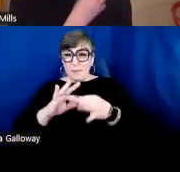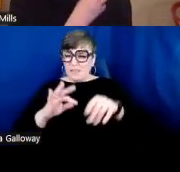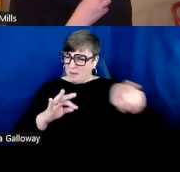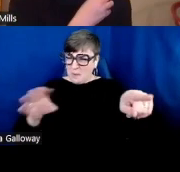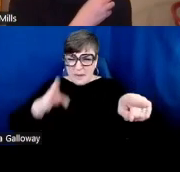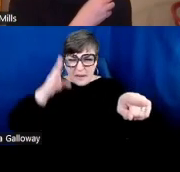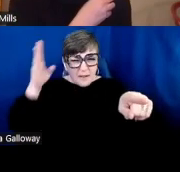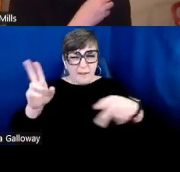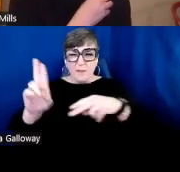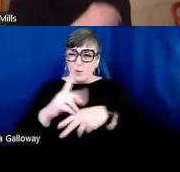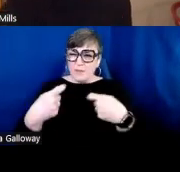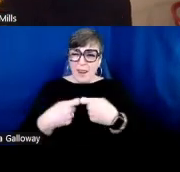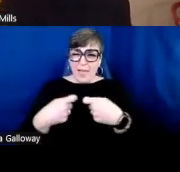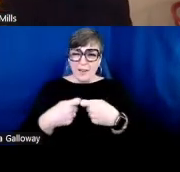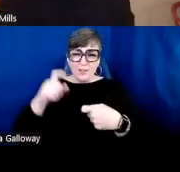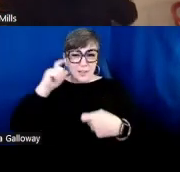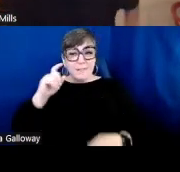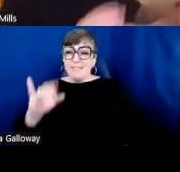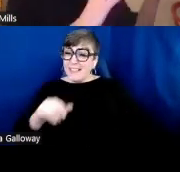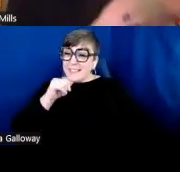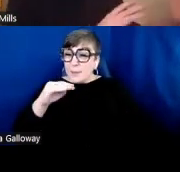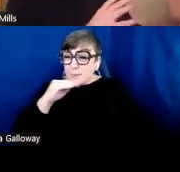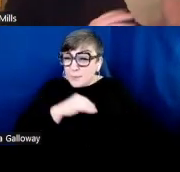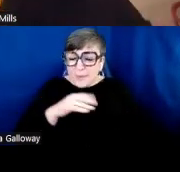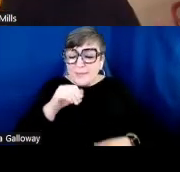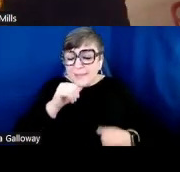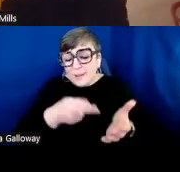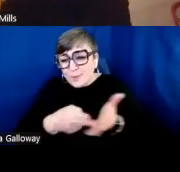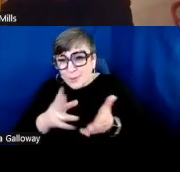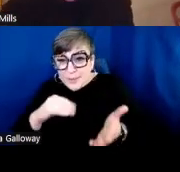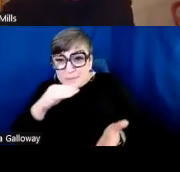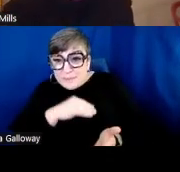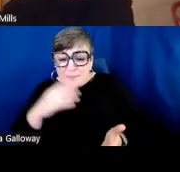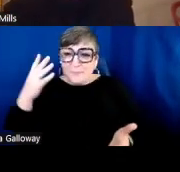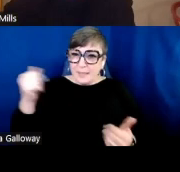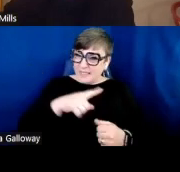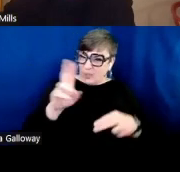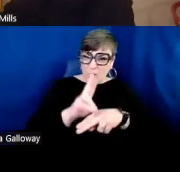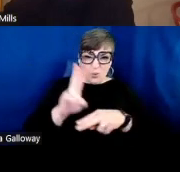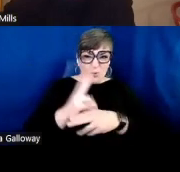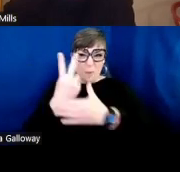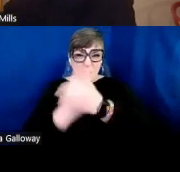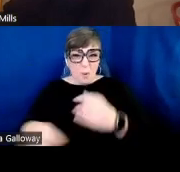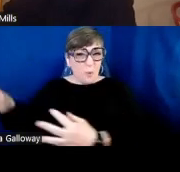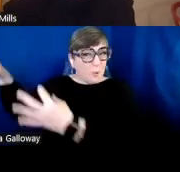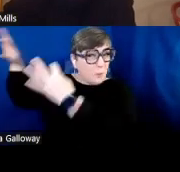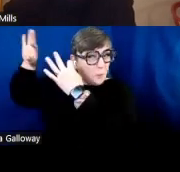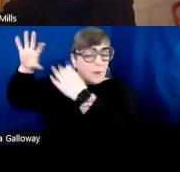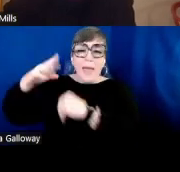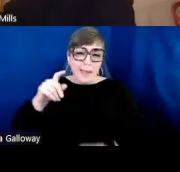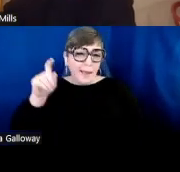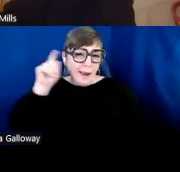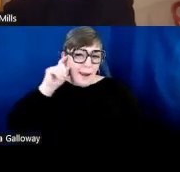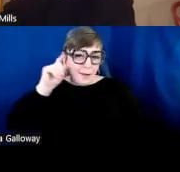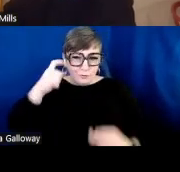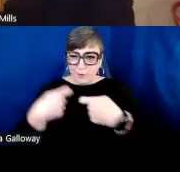archives there's abundant evidence to the contrary he used the ear trumpet and electrical aids simultaneously so after his hearing